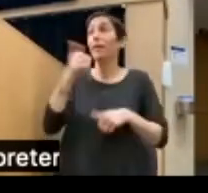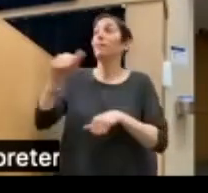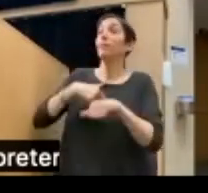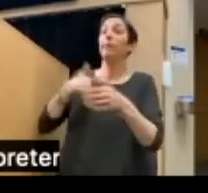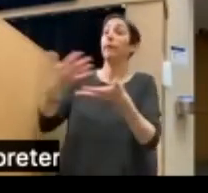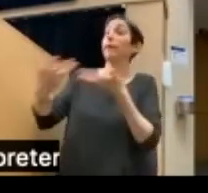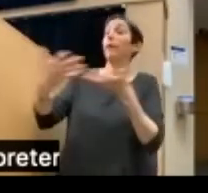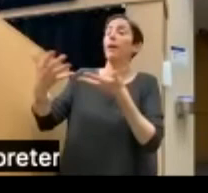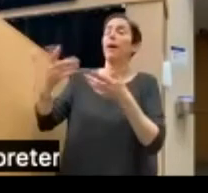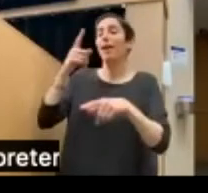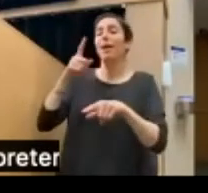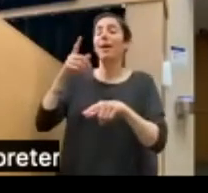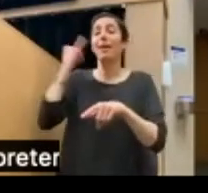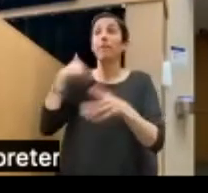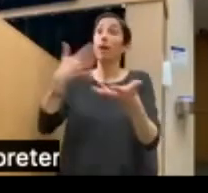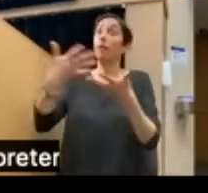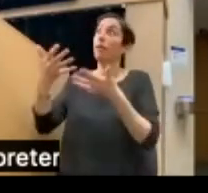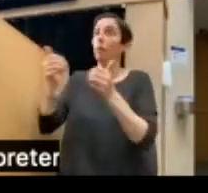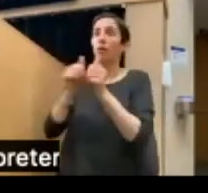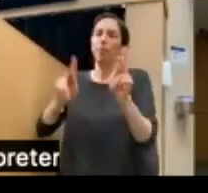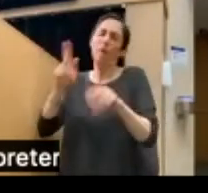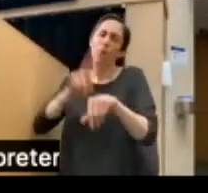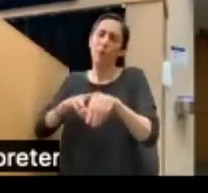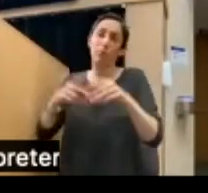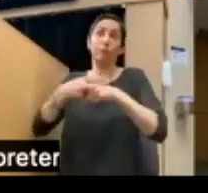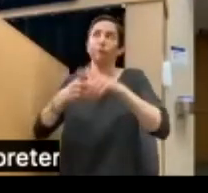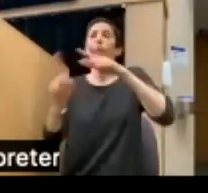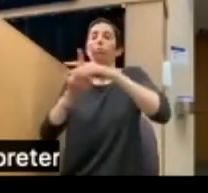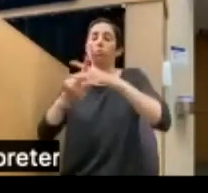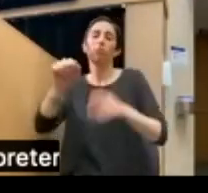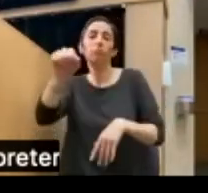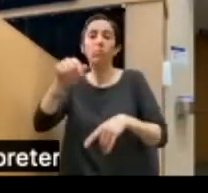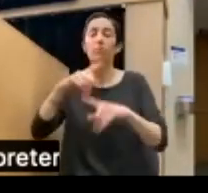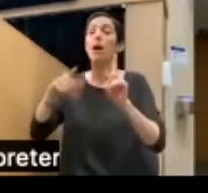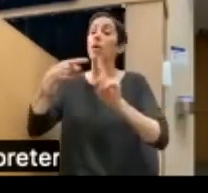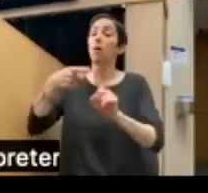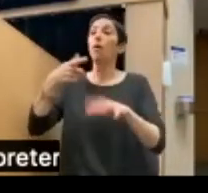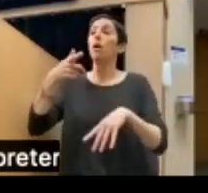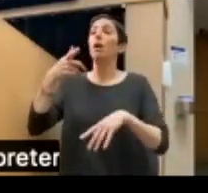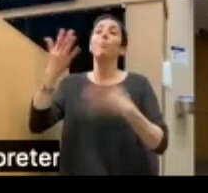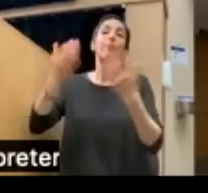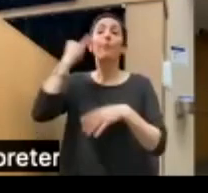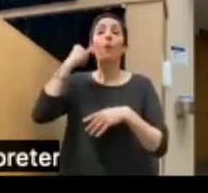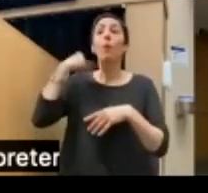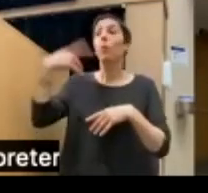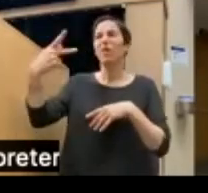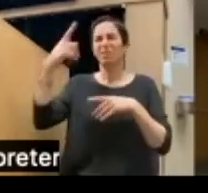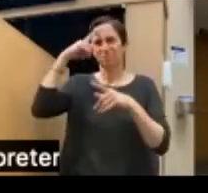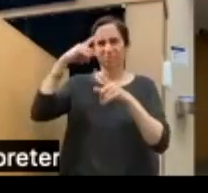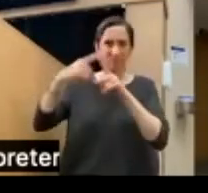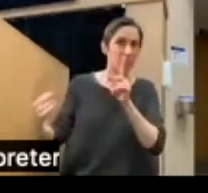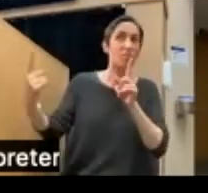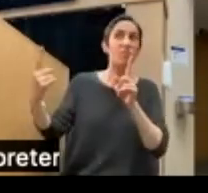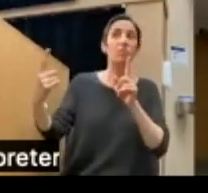people. The question is, can we have differences of opinion and still manage to treat one another with